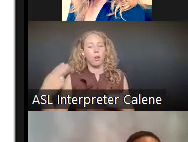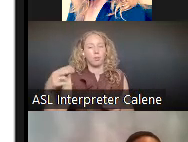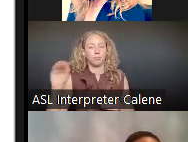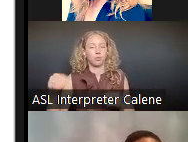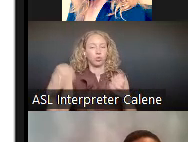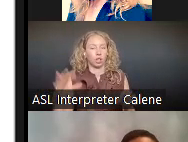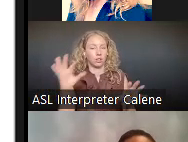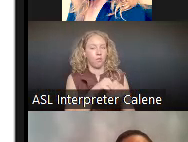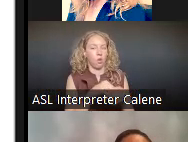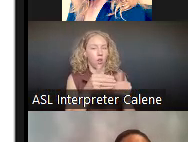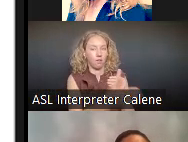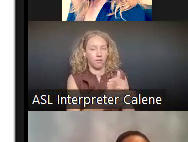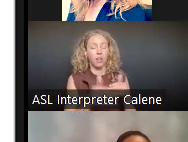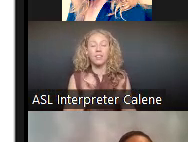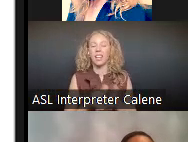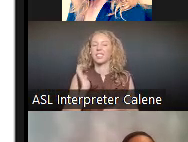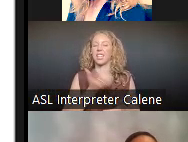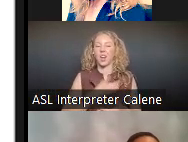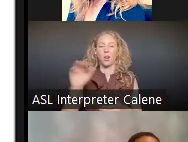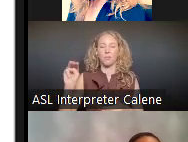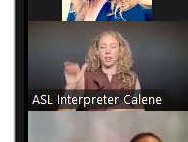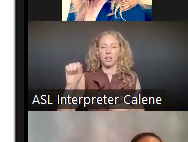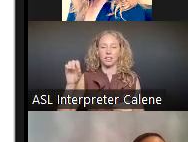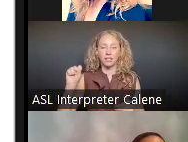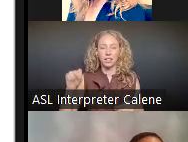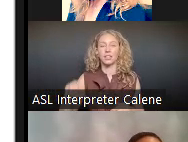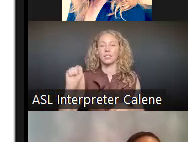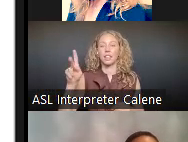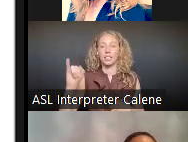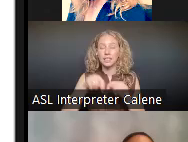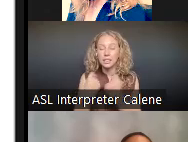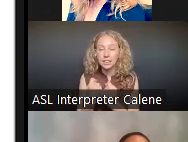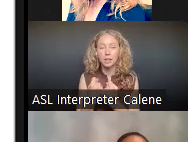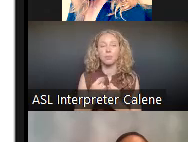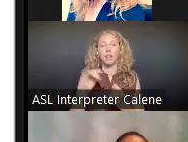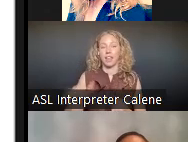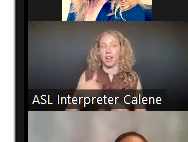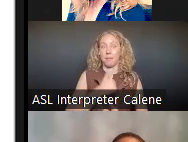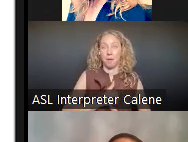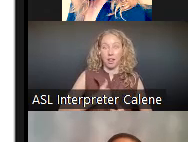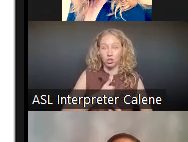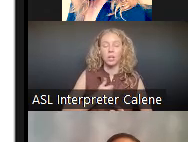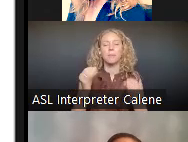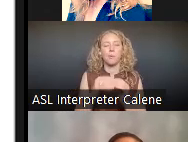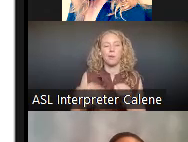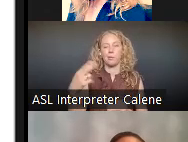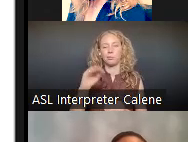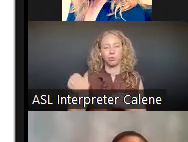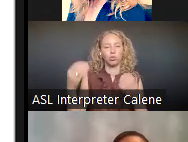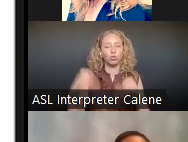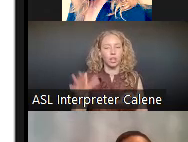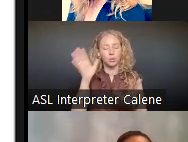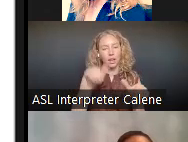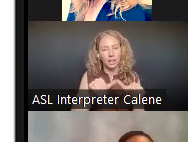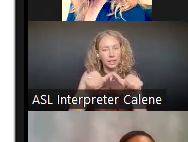experiences that we've had here at MCASA on the SAKI team, that the ones that did get an apology, they were more likely to continue.